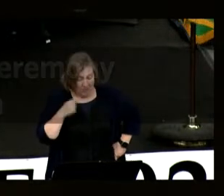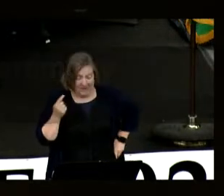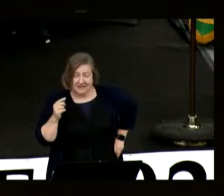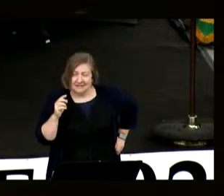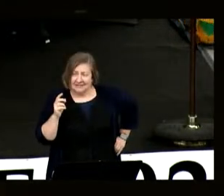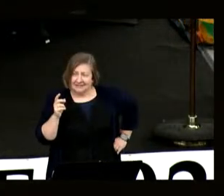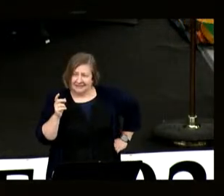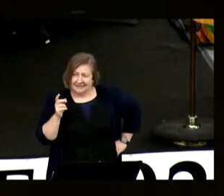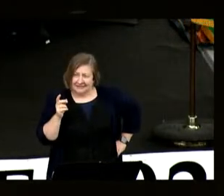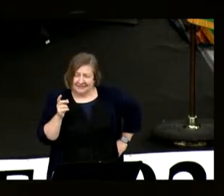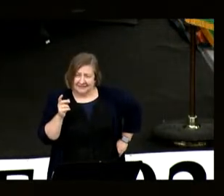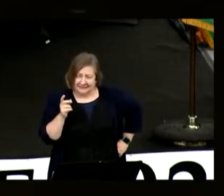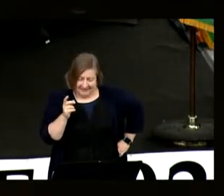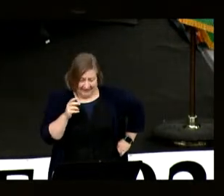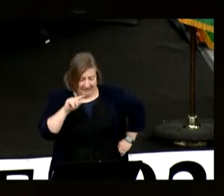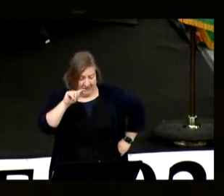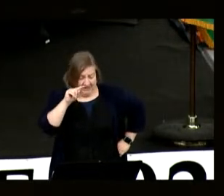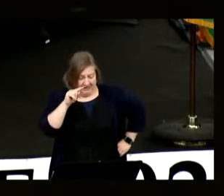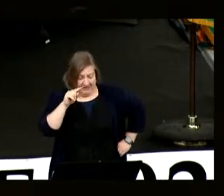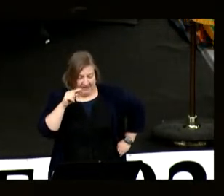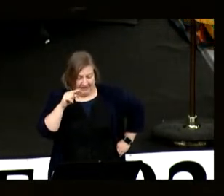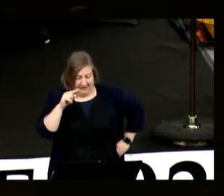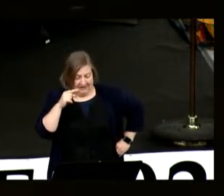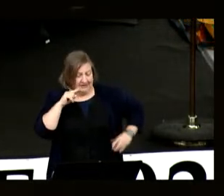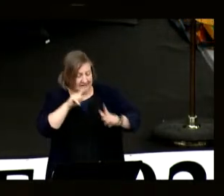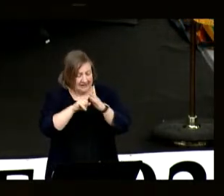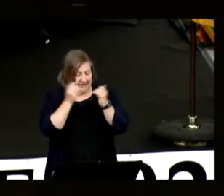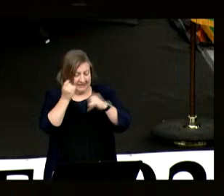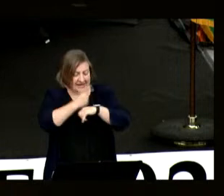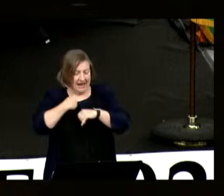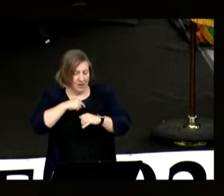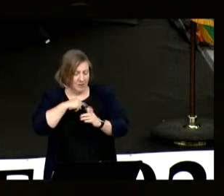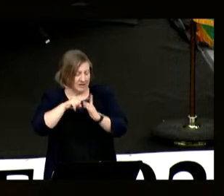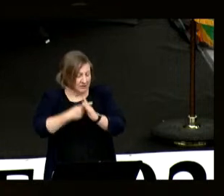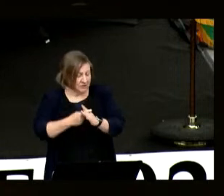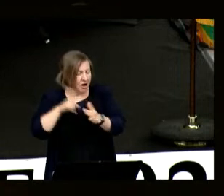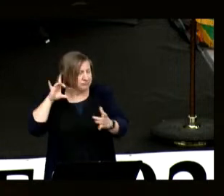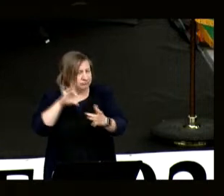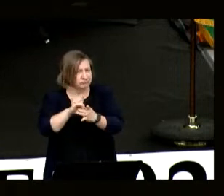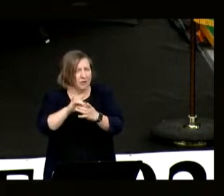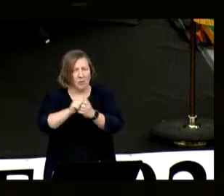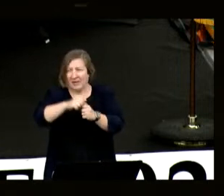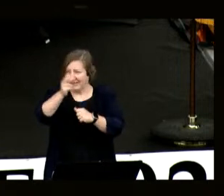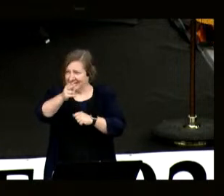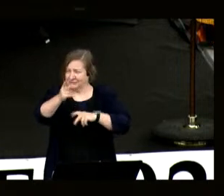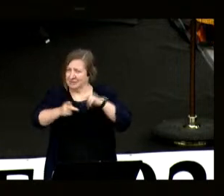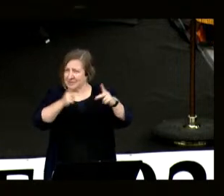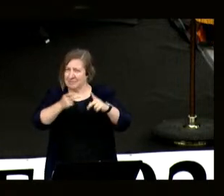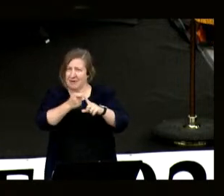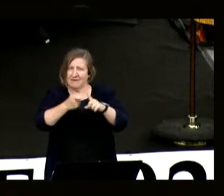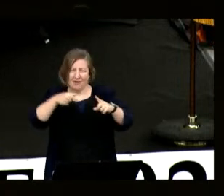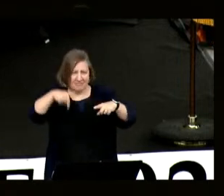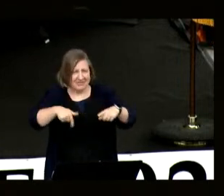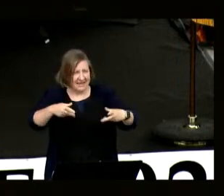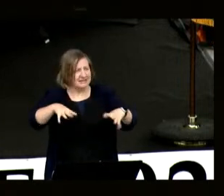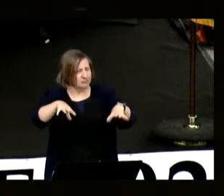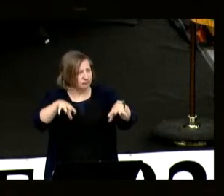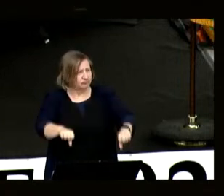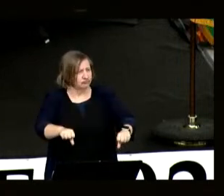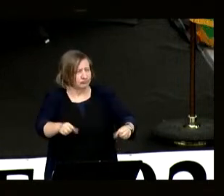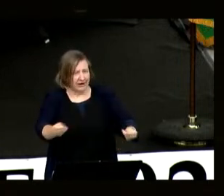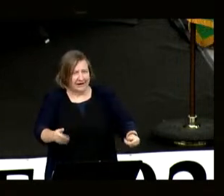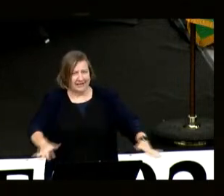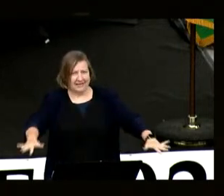start our day by connecting with this history of people on this occupied